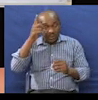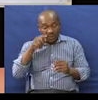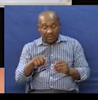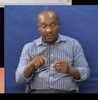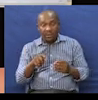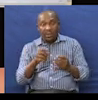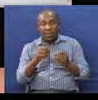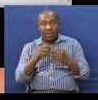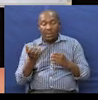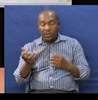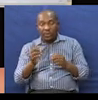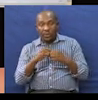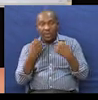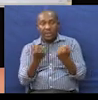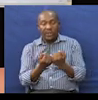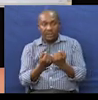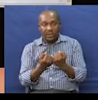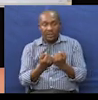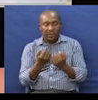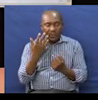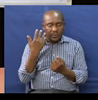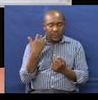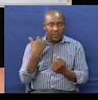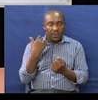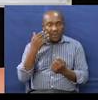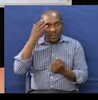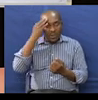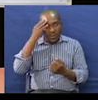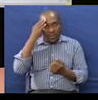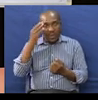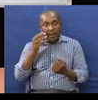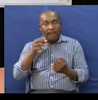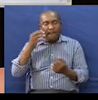organization is sometimes known as primitive communalism.